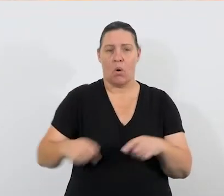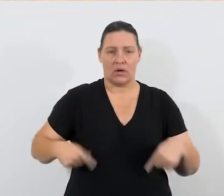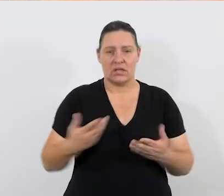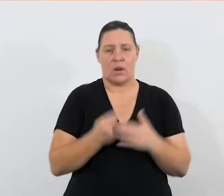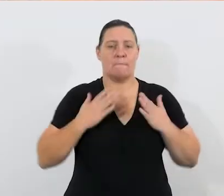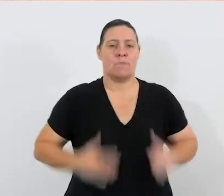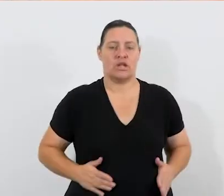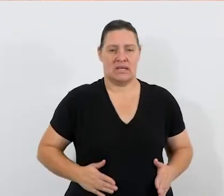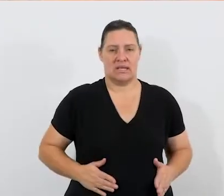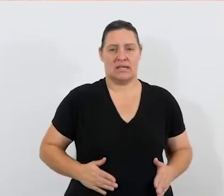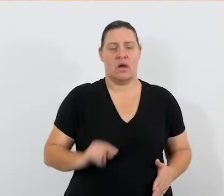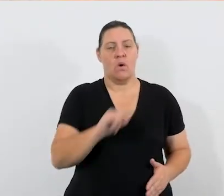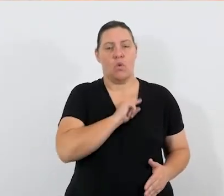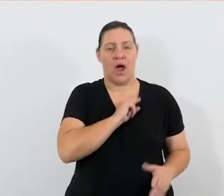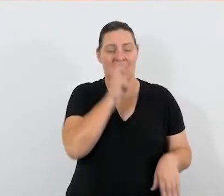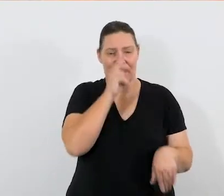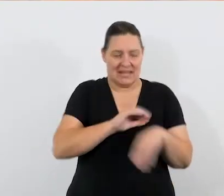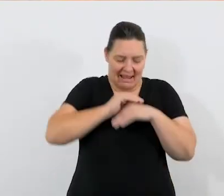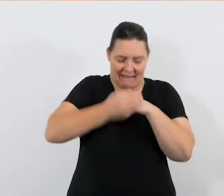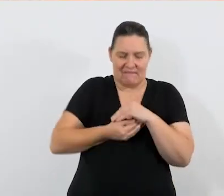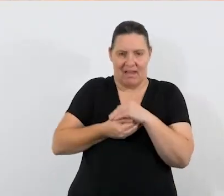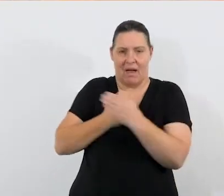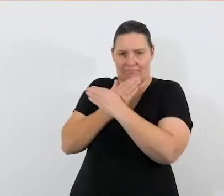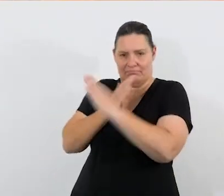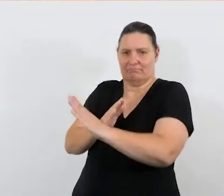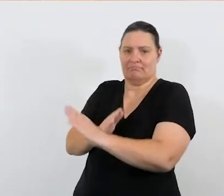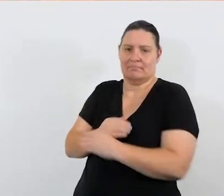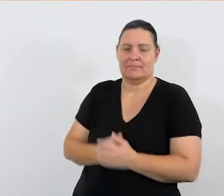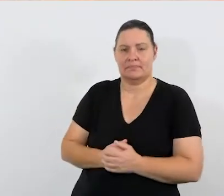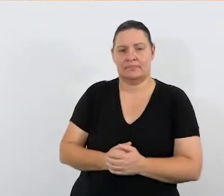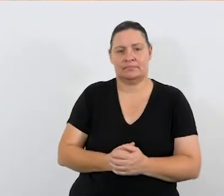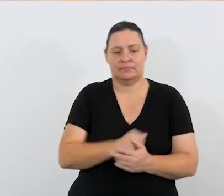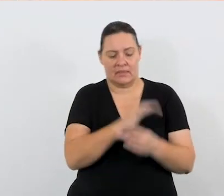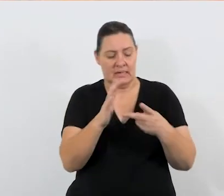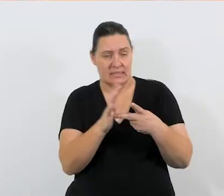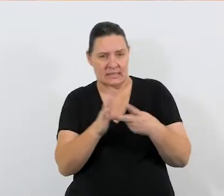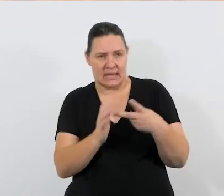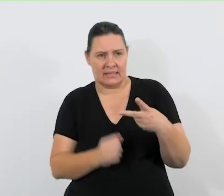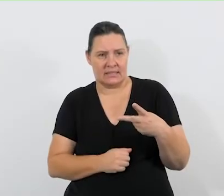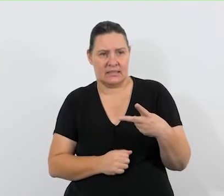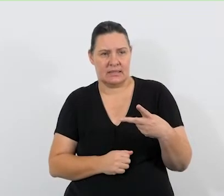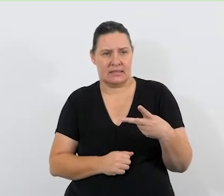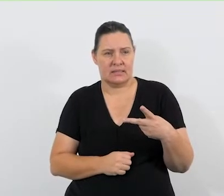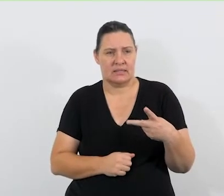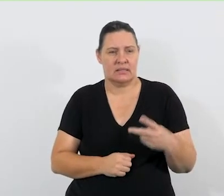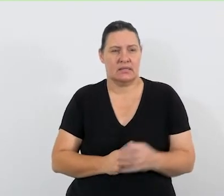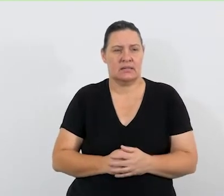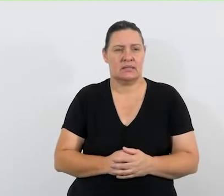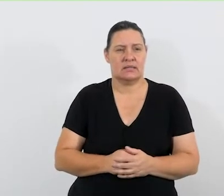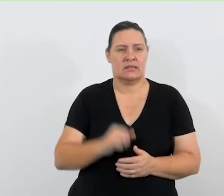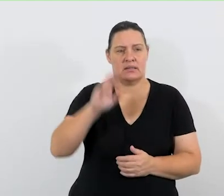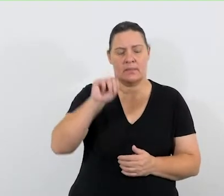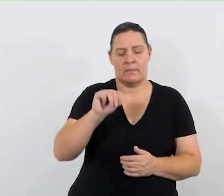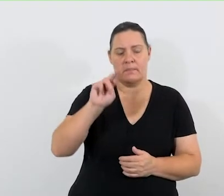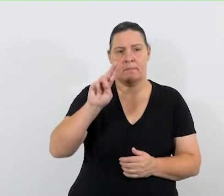of organs and also your body because they need to cover it for protection. Then the second type of cells